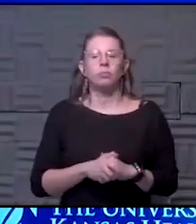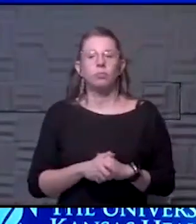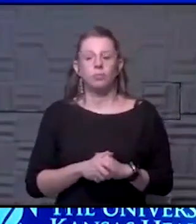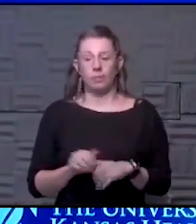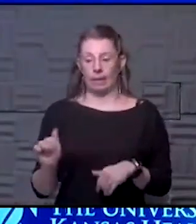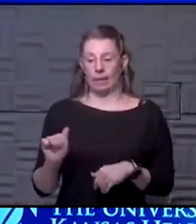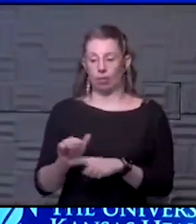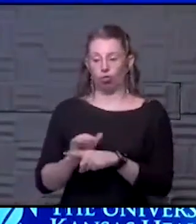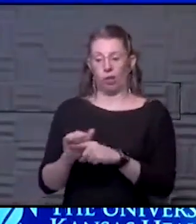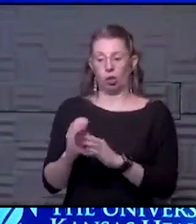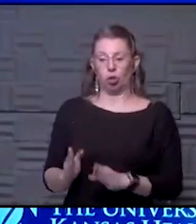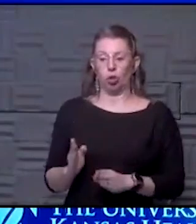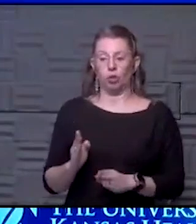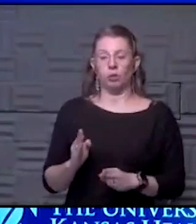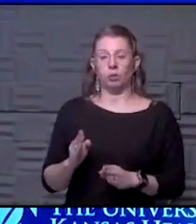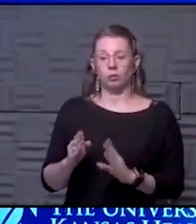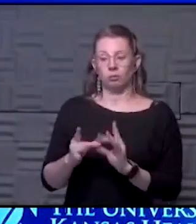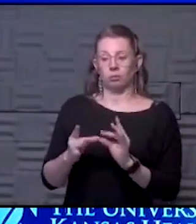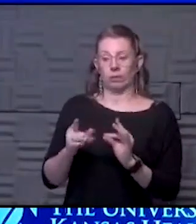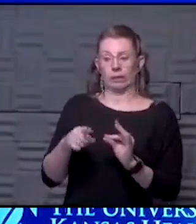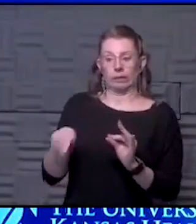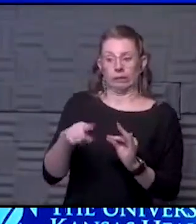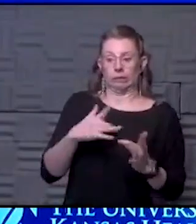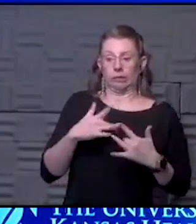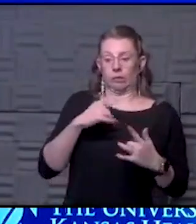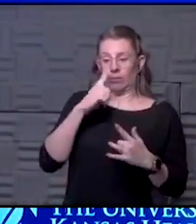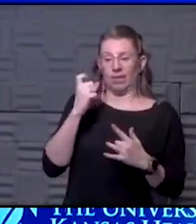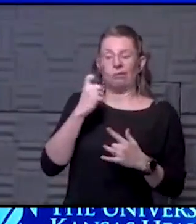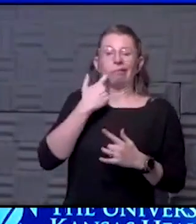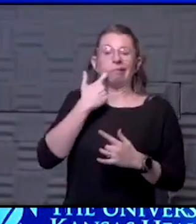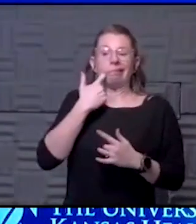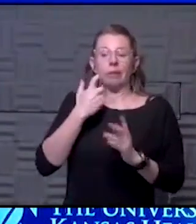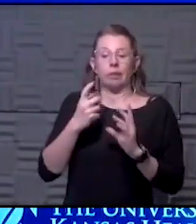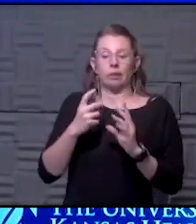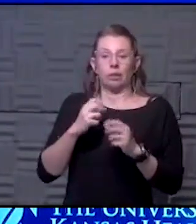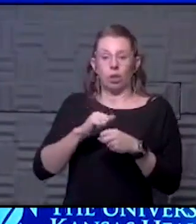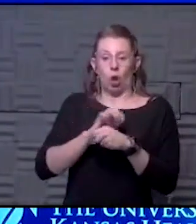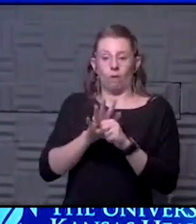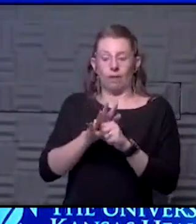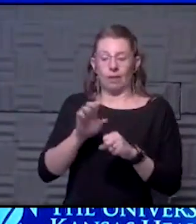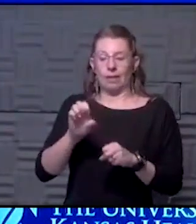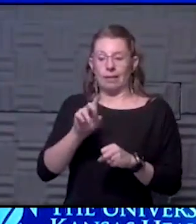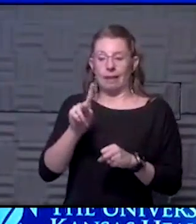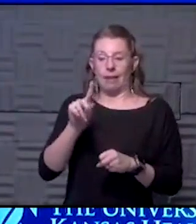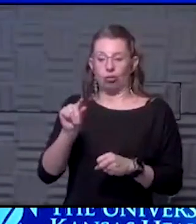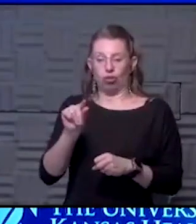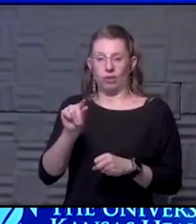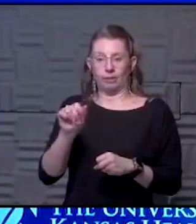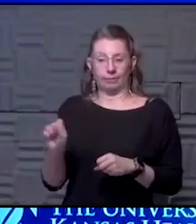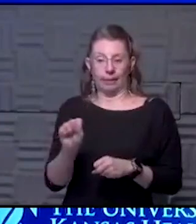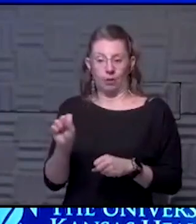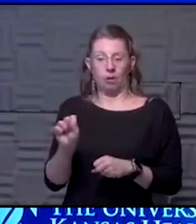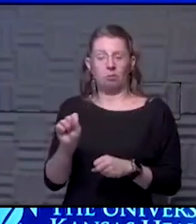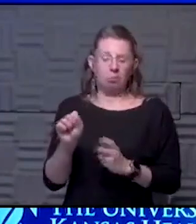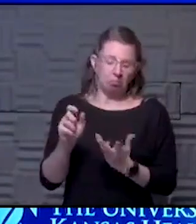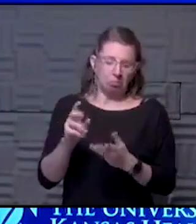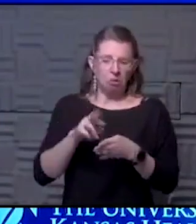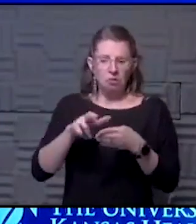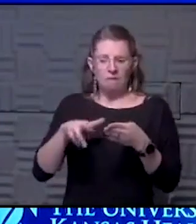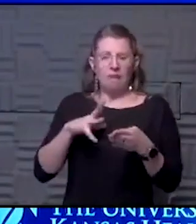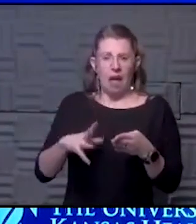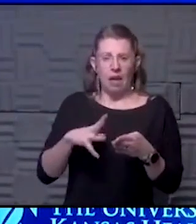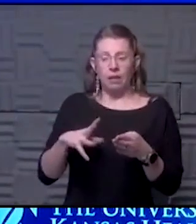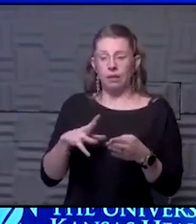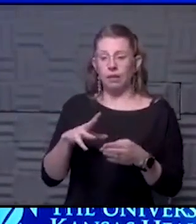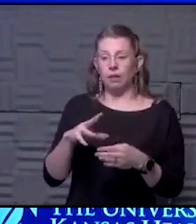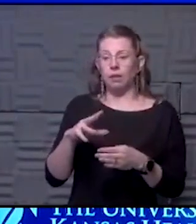The athletic trainer says that they are concerned because she just had COVID. She had an EKG on Saturday, which looked okay. The doctor's trying to order